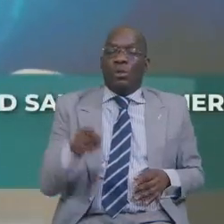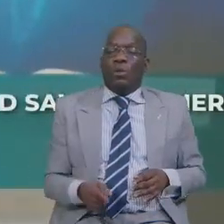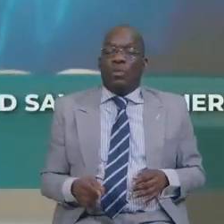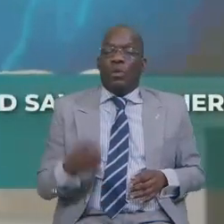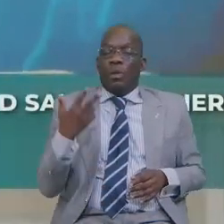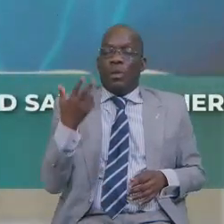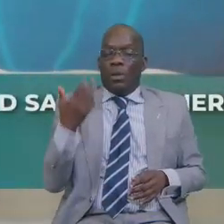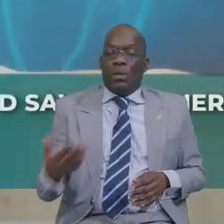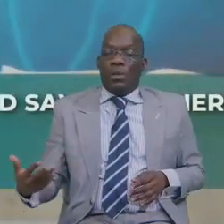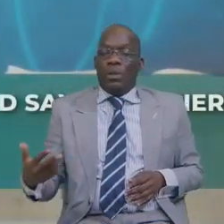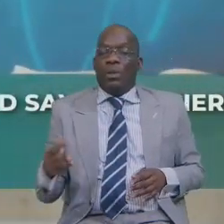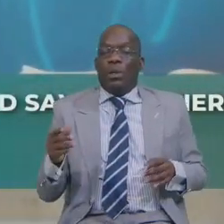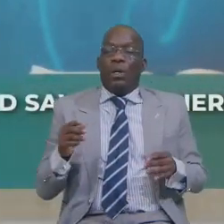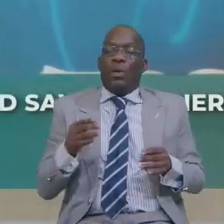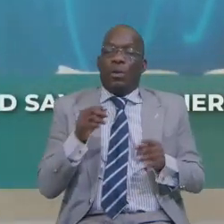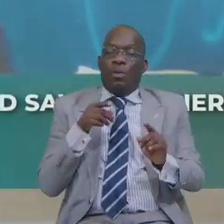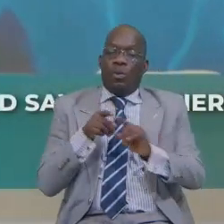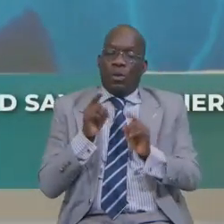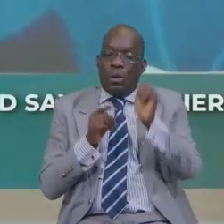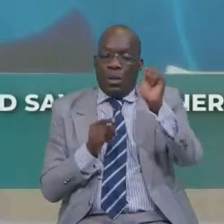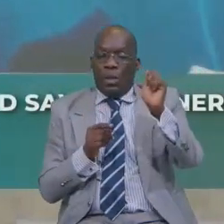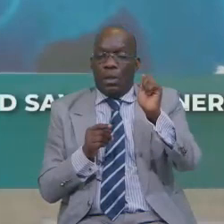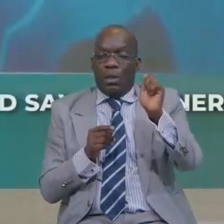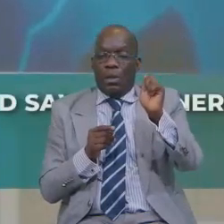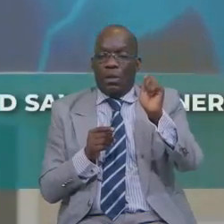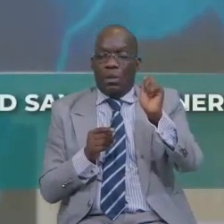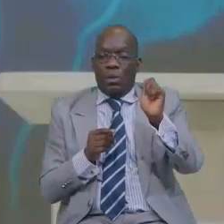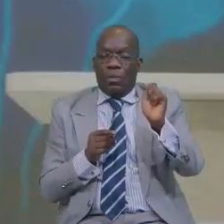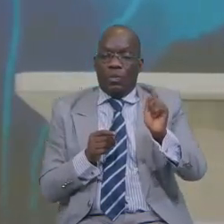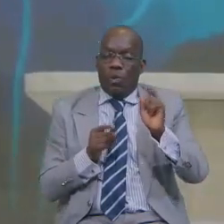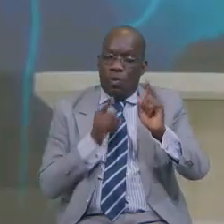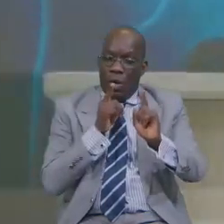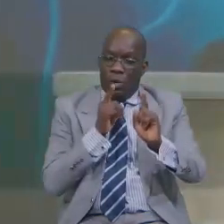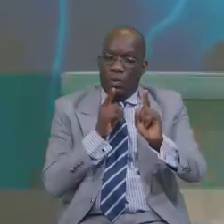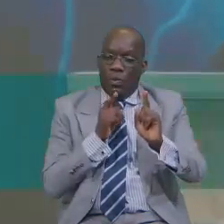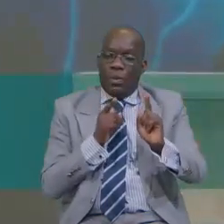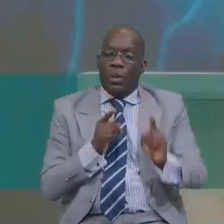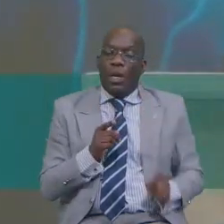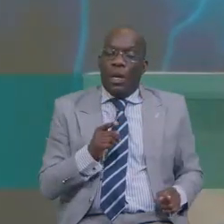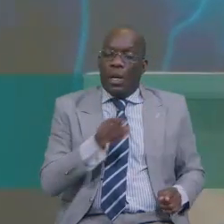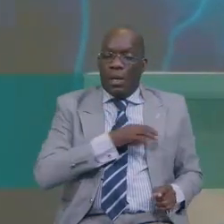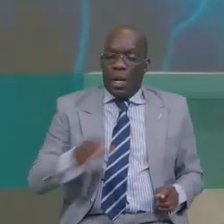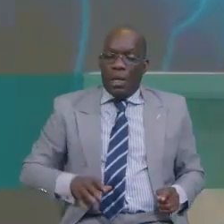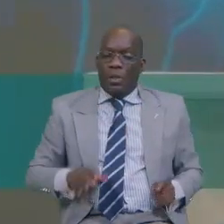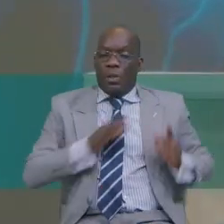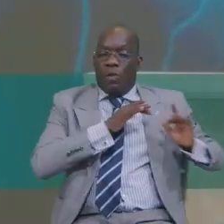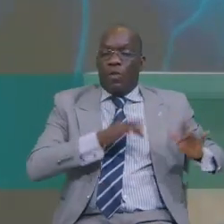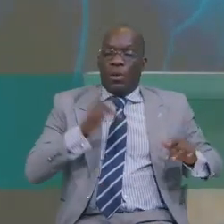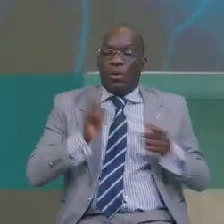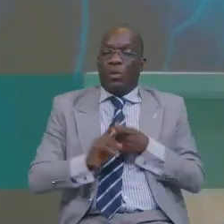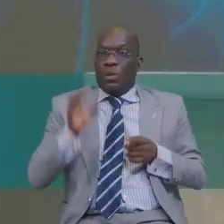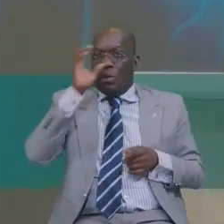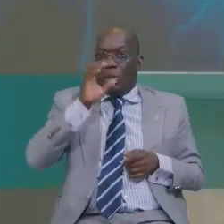we're looking at here. Number one, Christ's compassion to seek and to